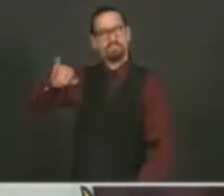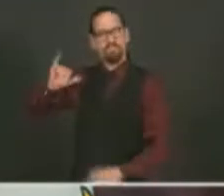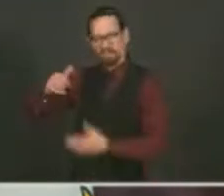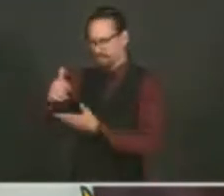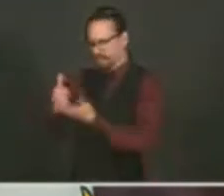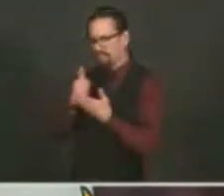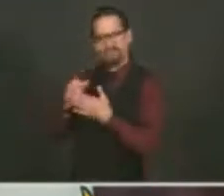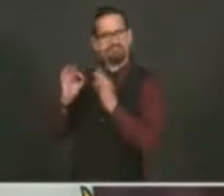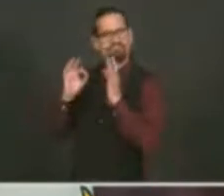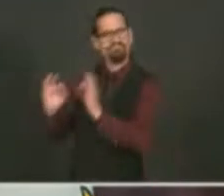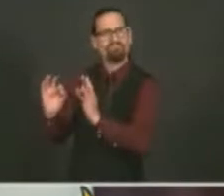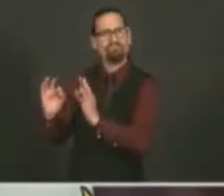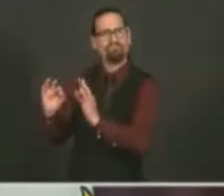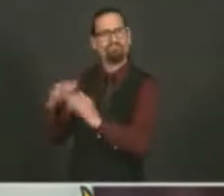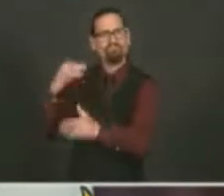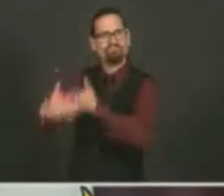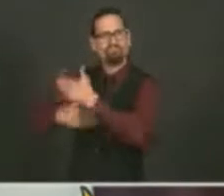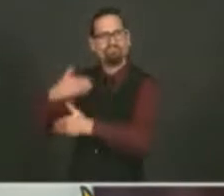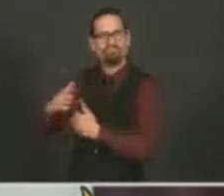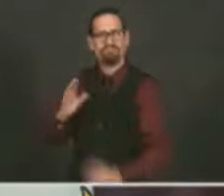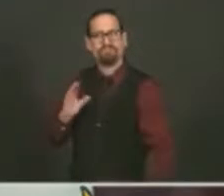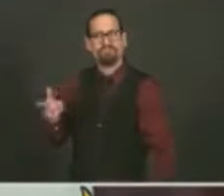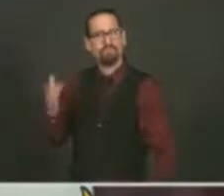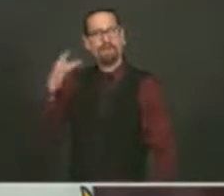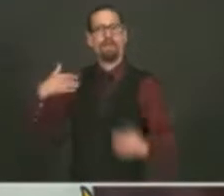because it's a structured environment.